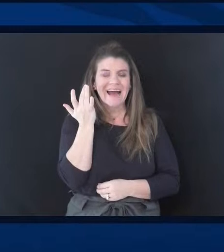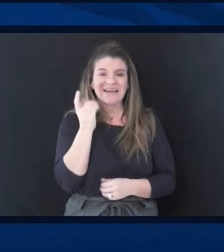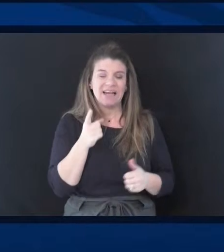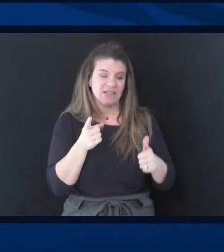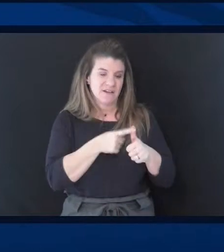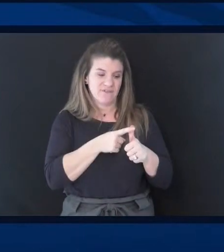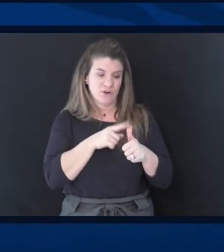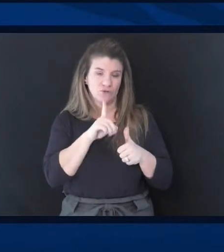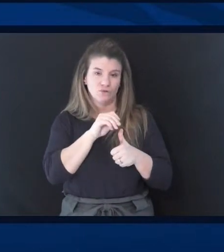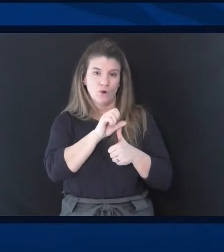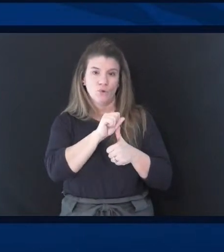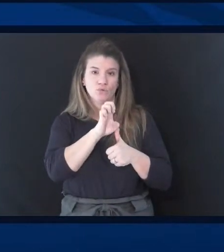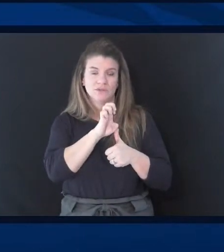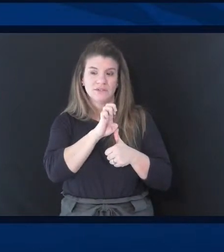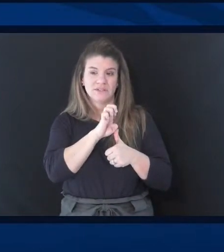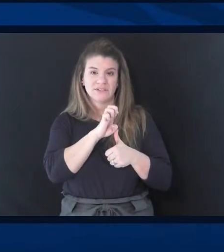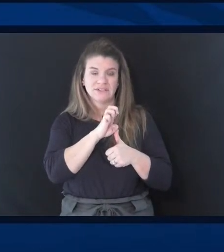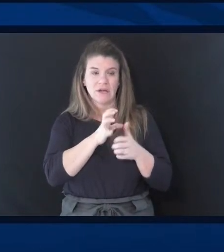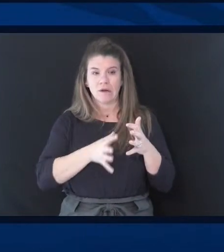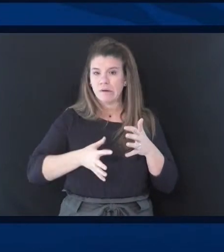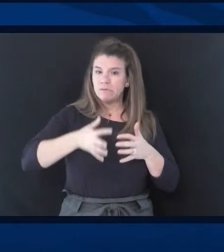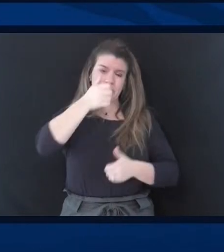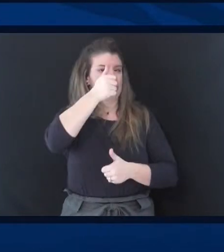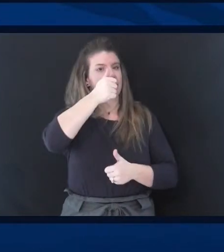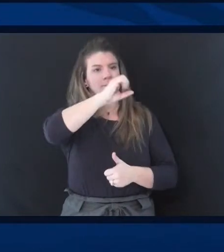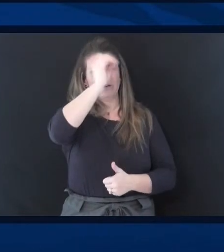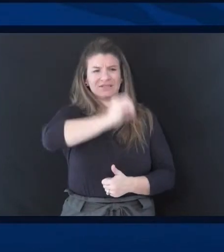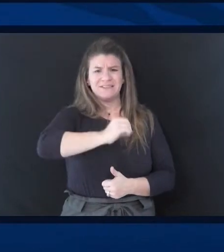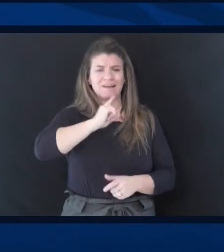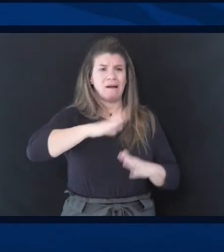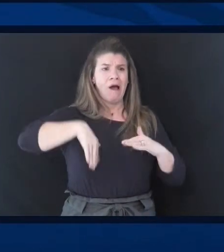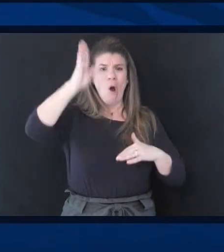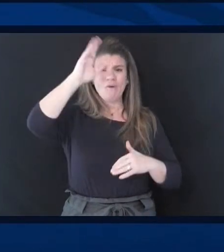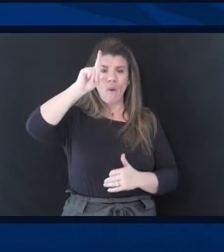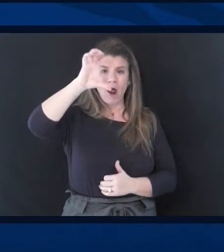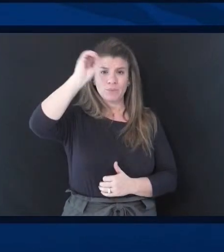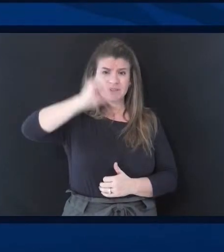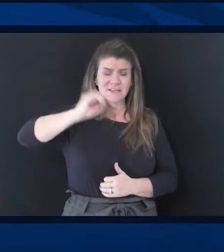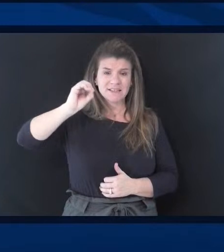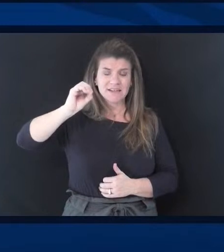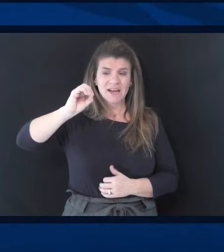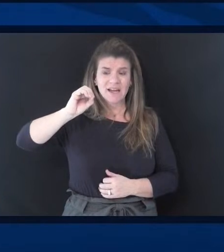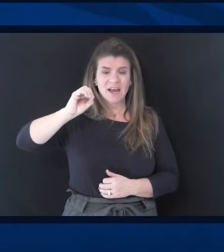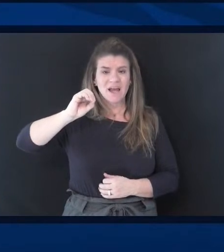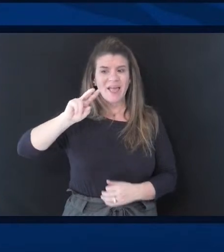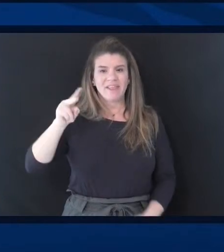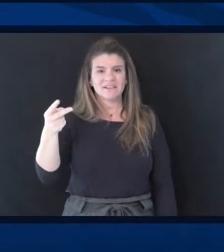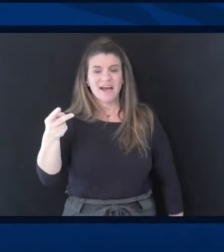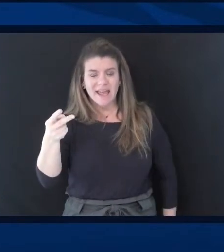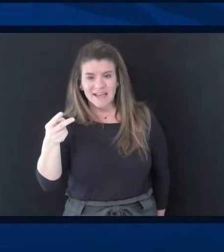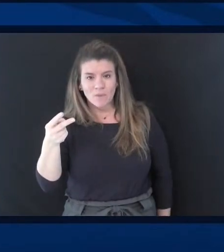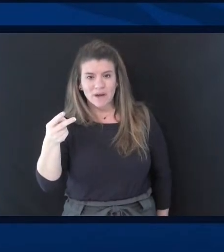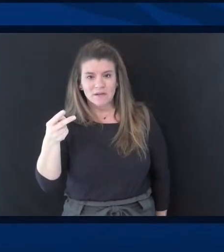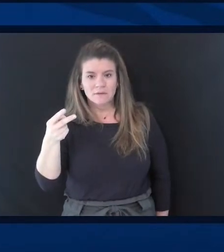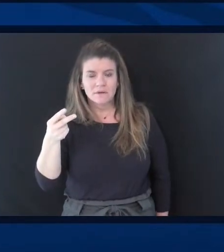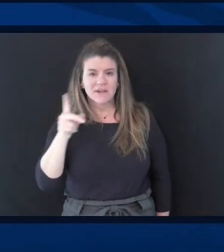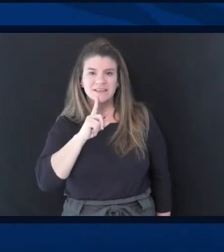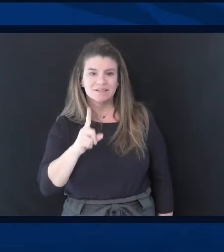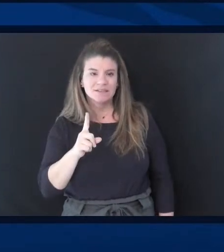first dose administration rate is like so high. It's above 100% at times. And the second dose